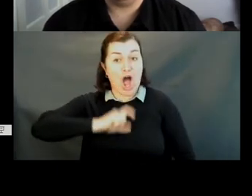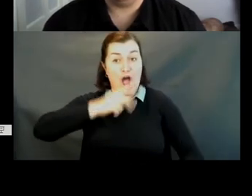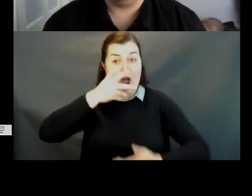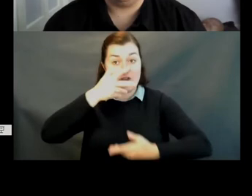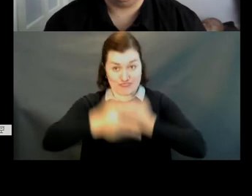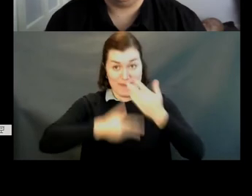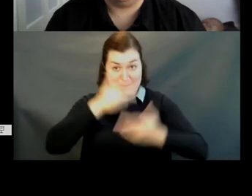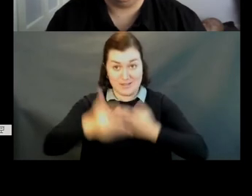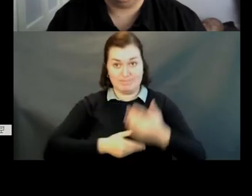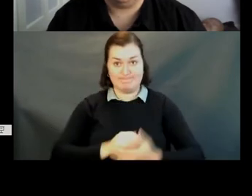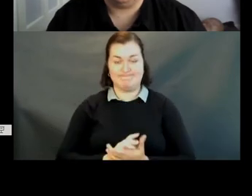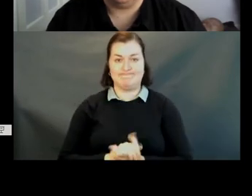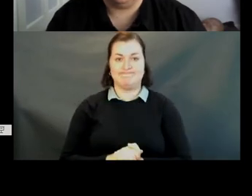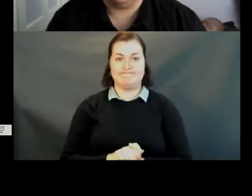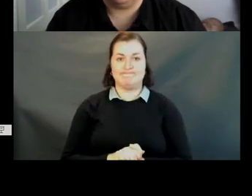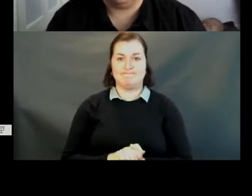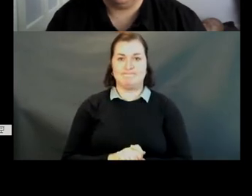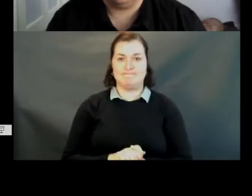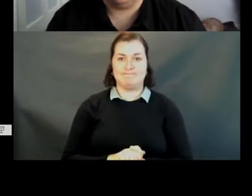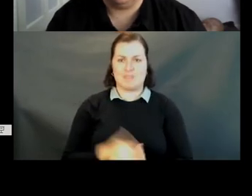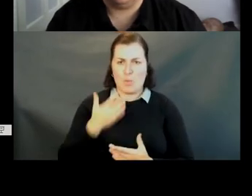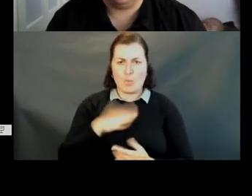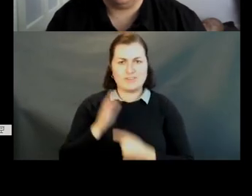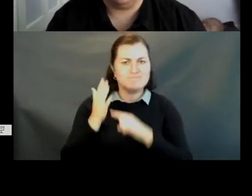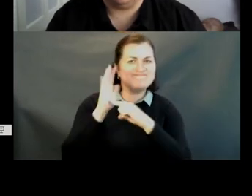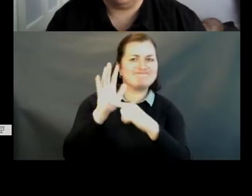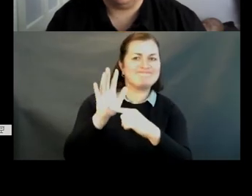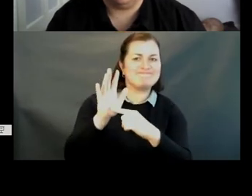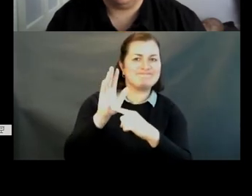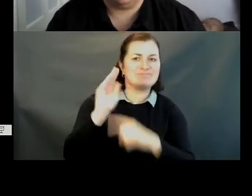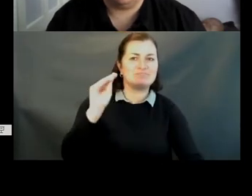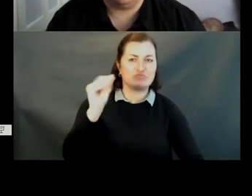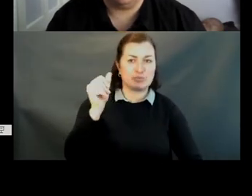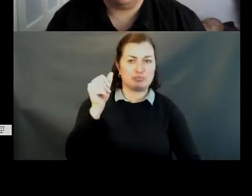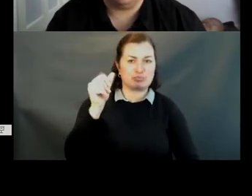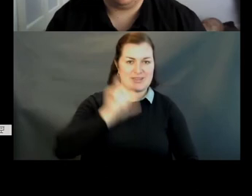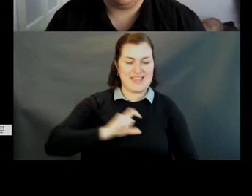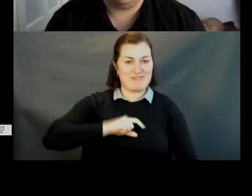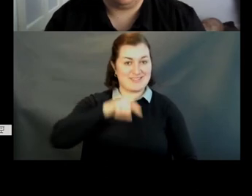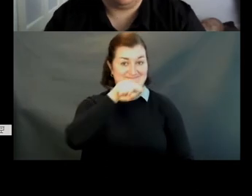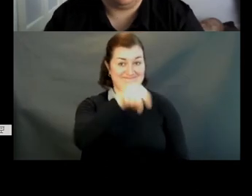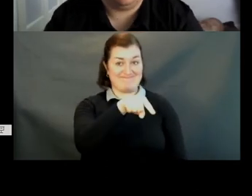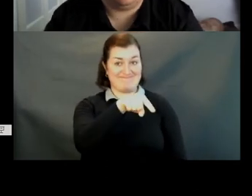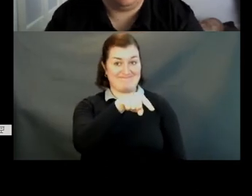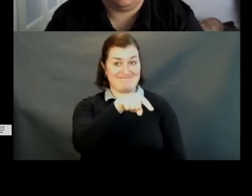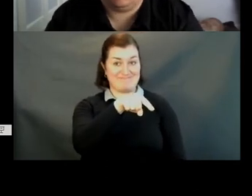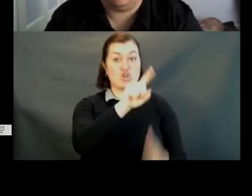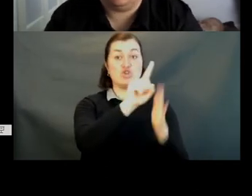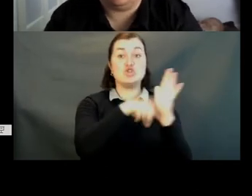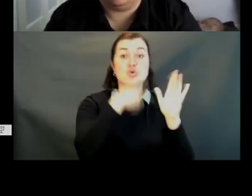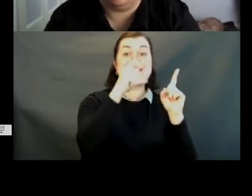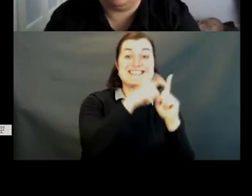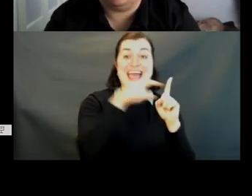through, I want to show you some of the characters that we've been looking at. This one, Judi Dench, Ben Whishaw.